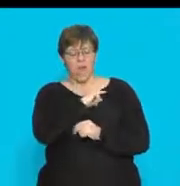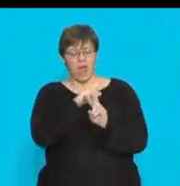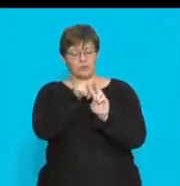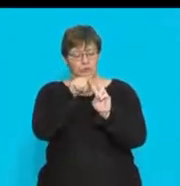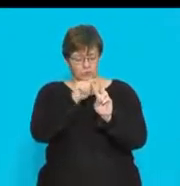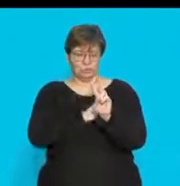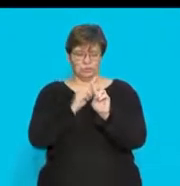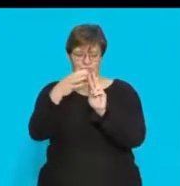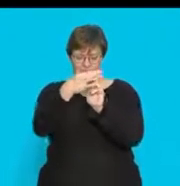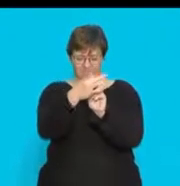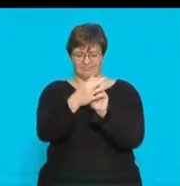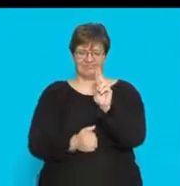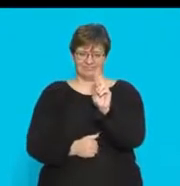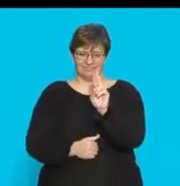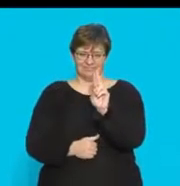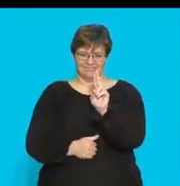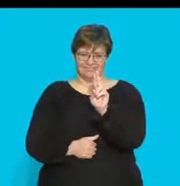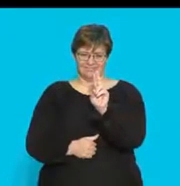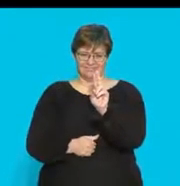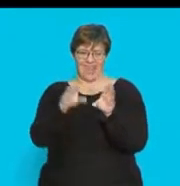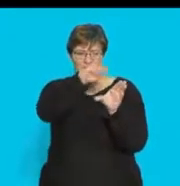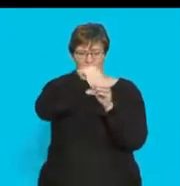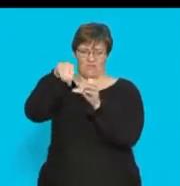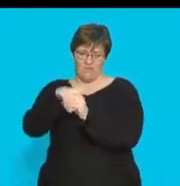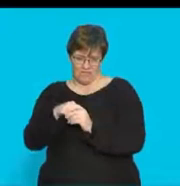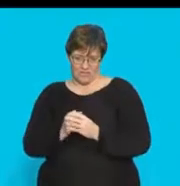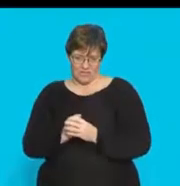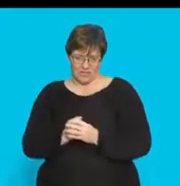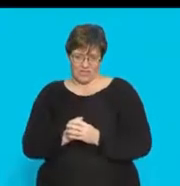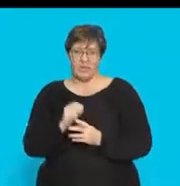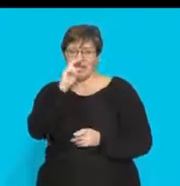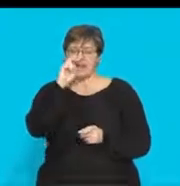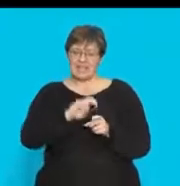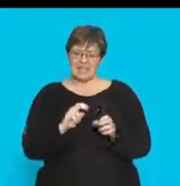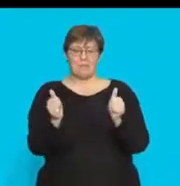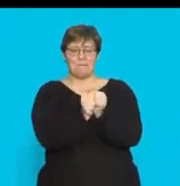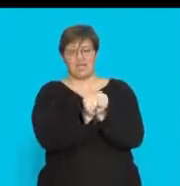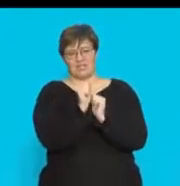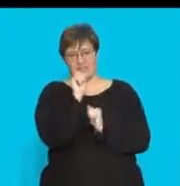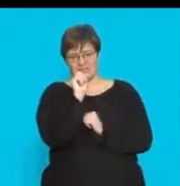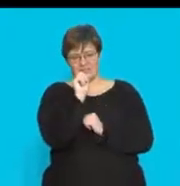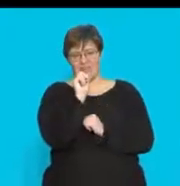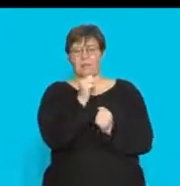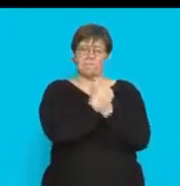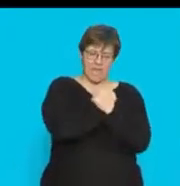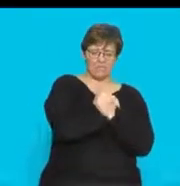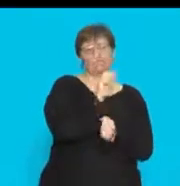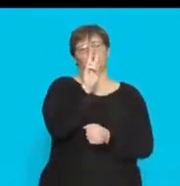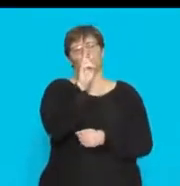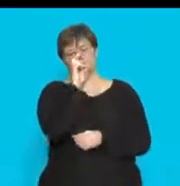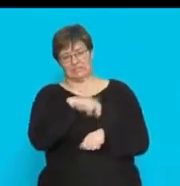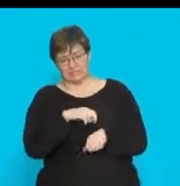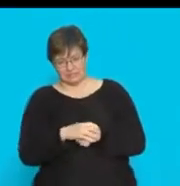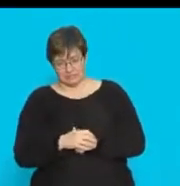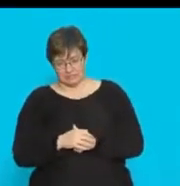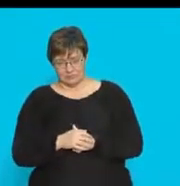two individuals involved. So you need two partners, all right, two parents. And this, when